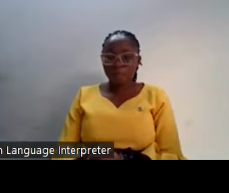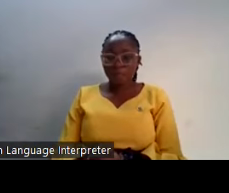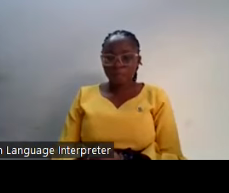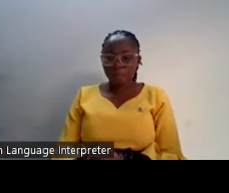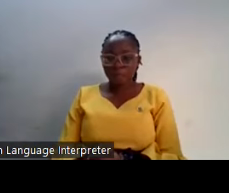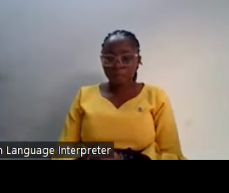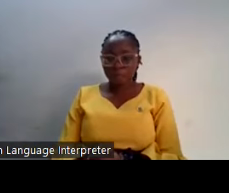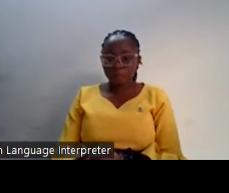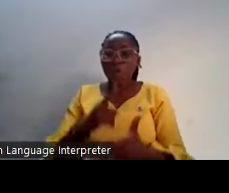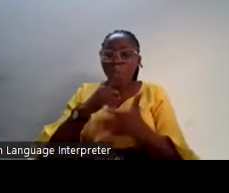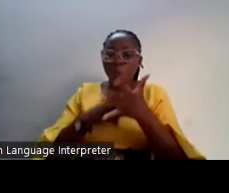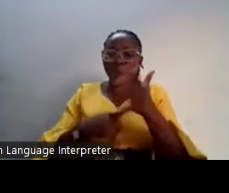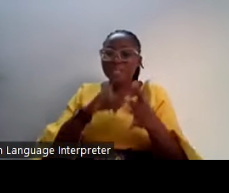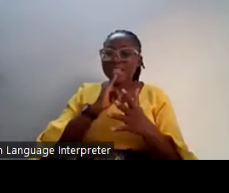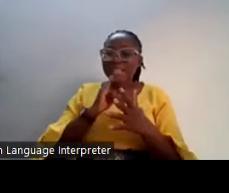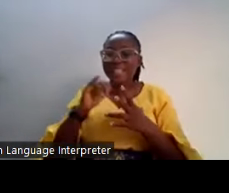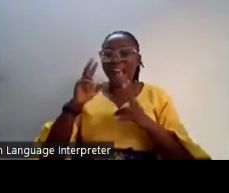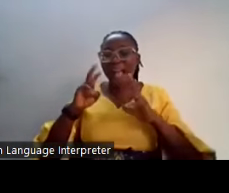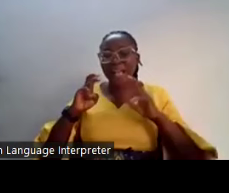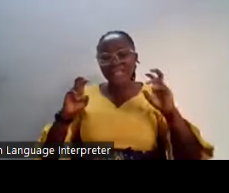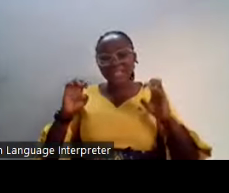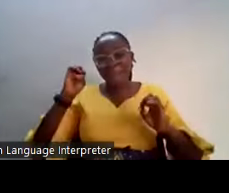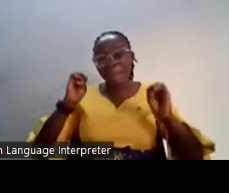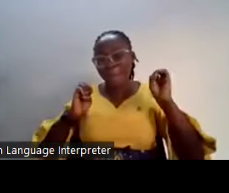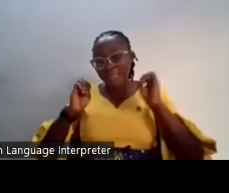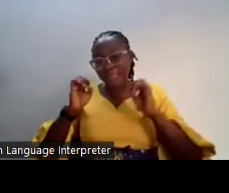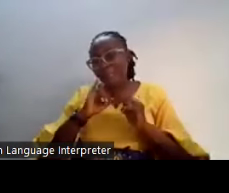What does assessment mean to you?